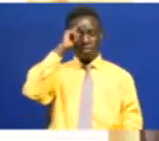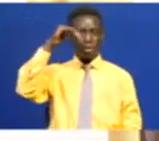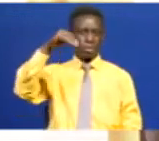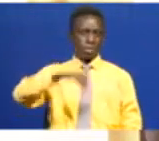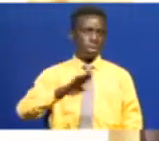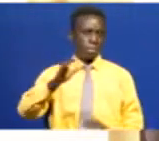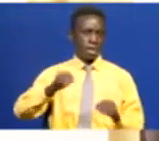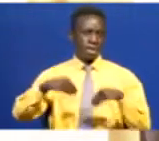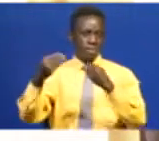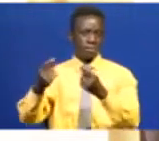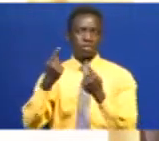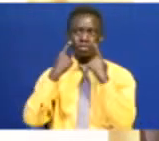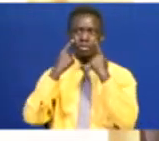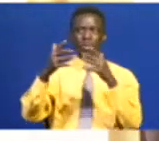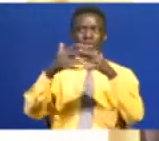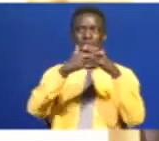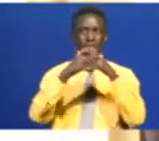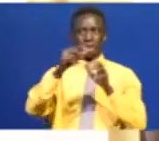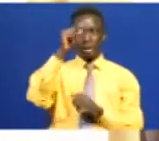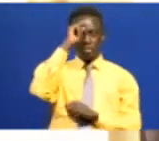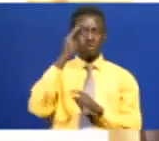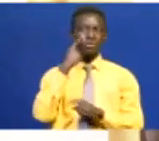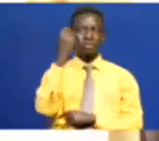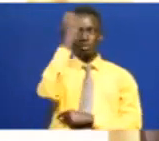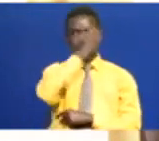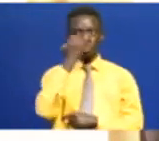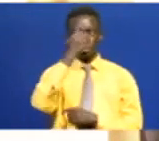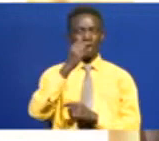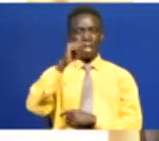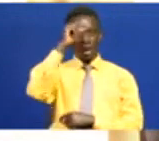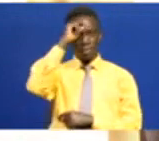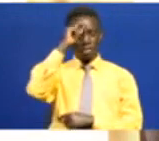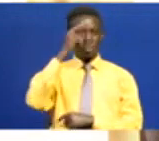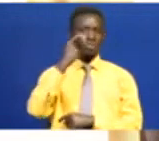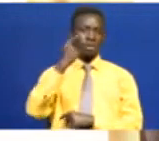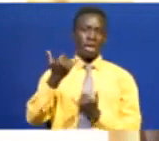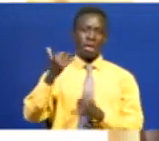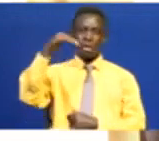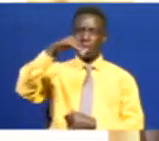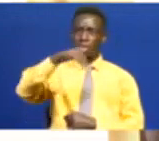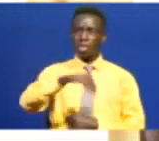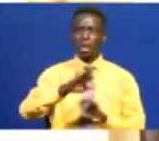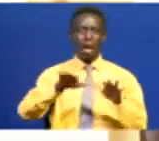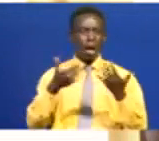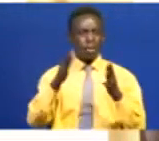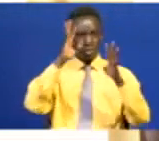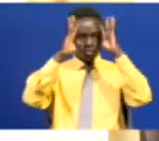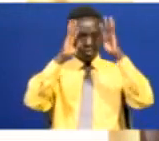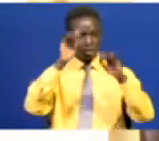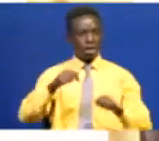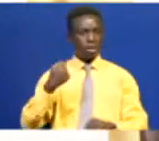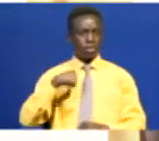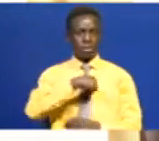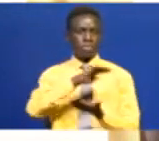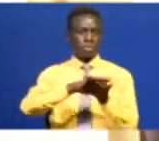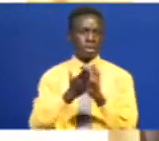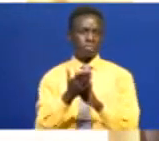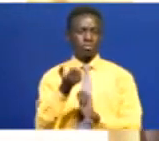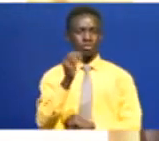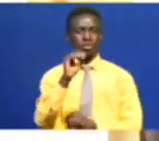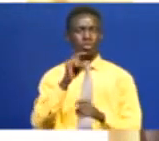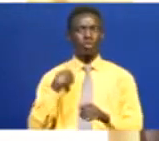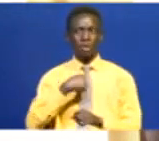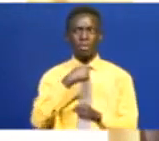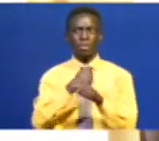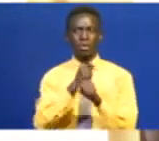You look at the U.S. government, look at the European government, it's diminishing. So how innovative can we be to make sure that we are